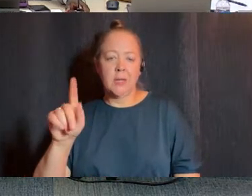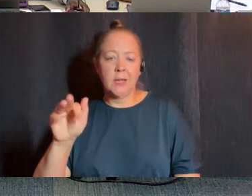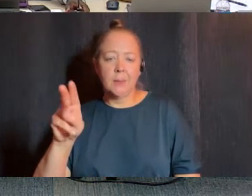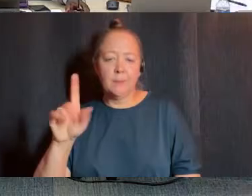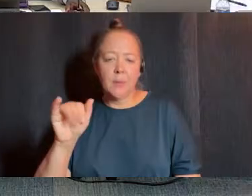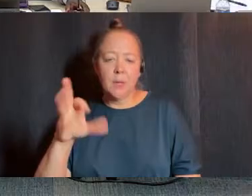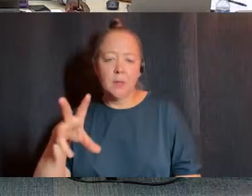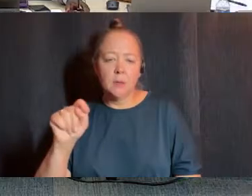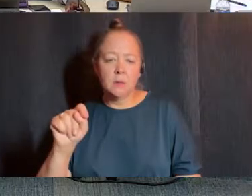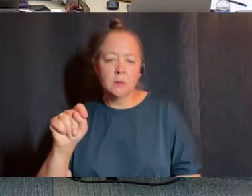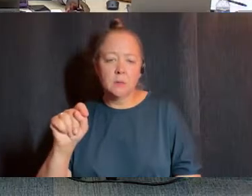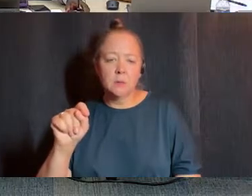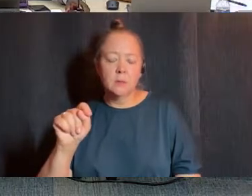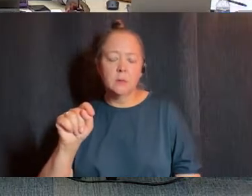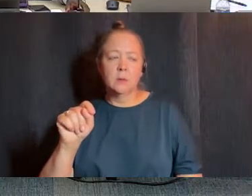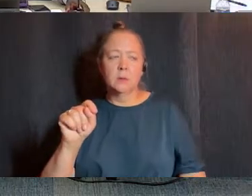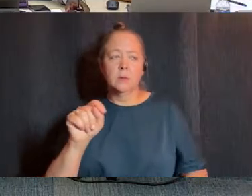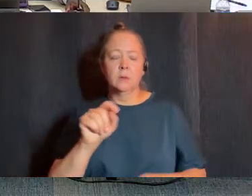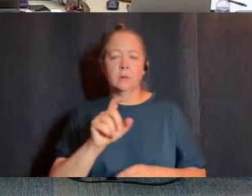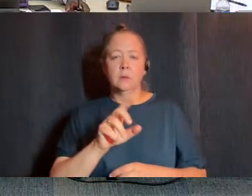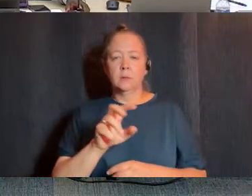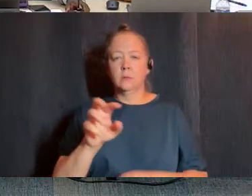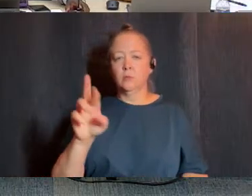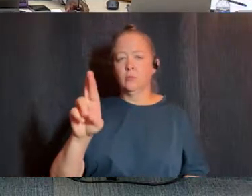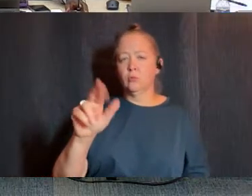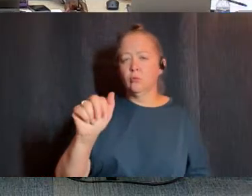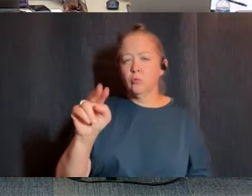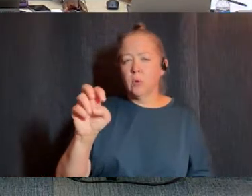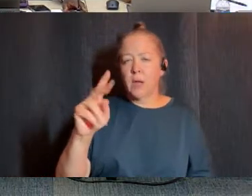That's what I have. Well, no, I'm sorry. Hold on, there's one more.